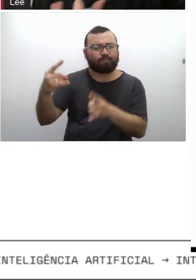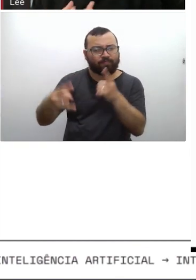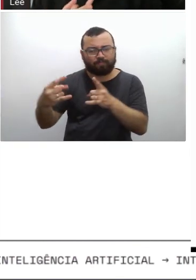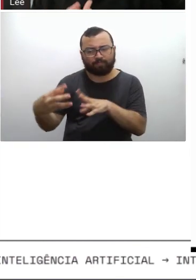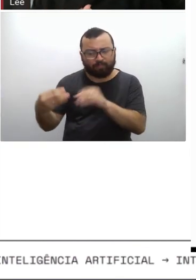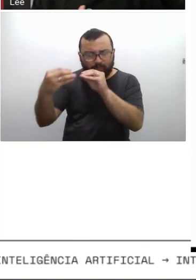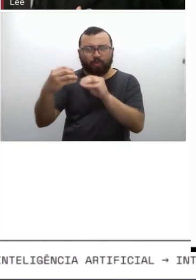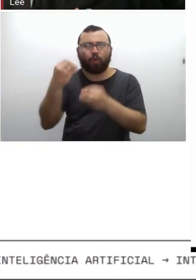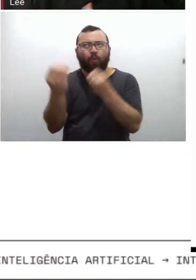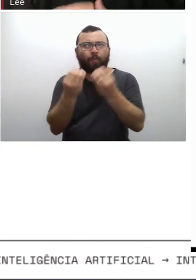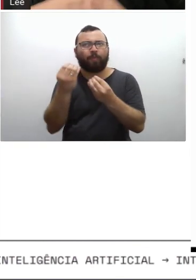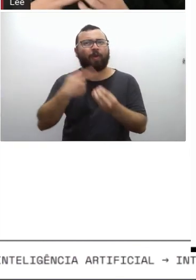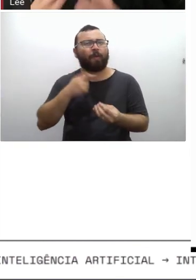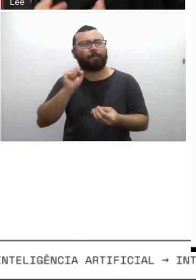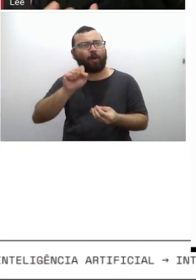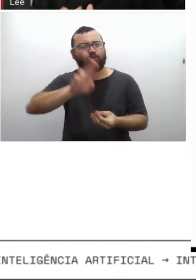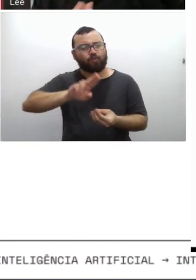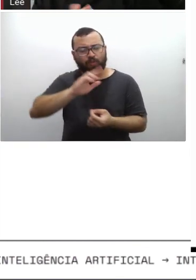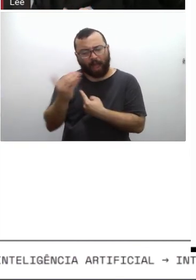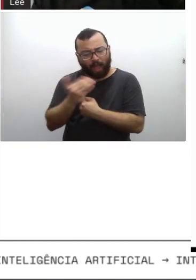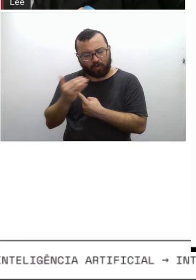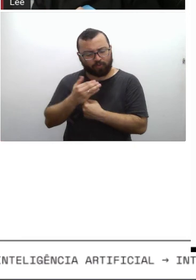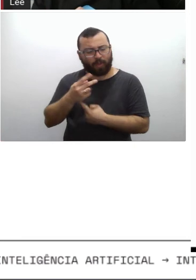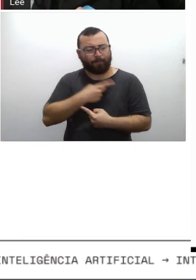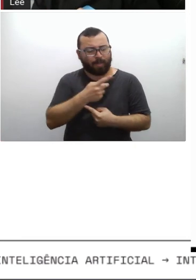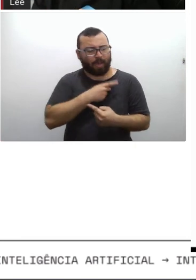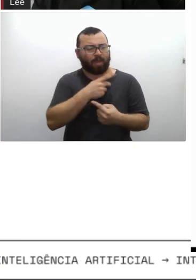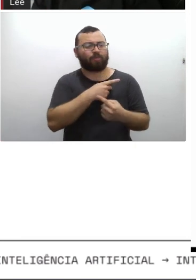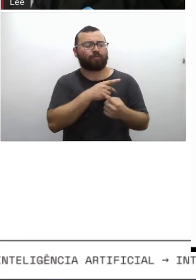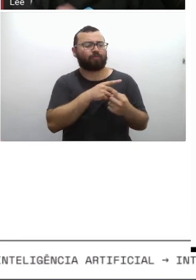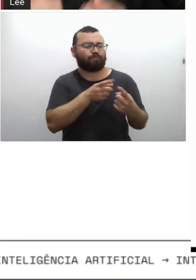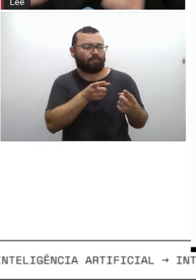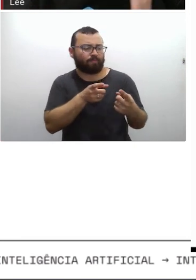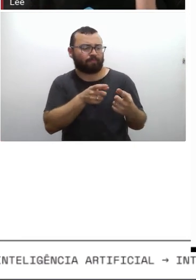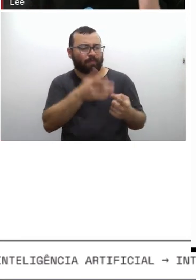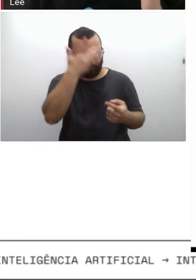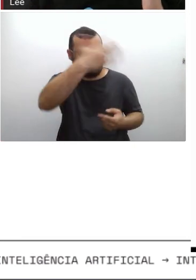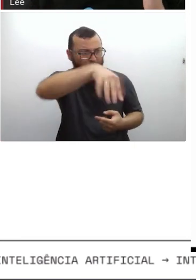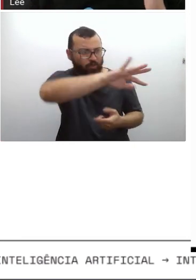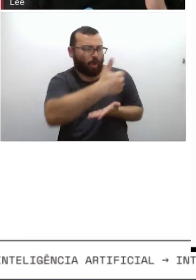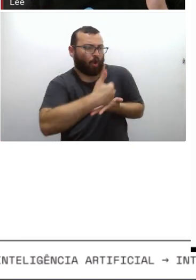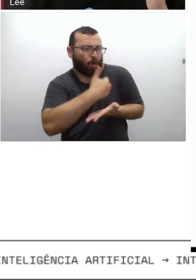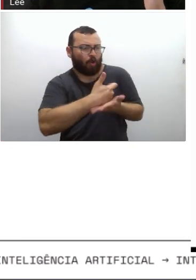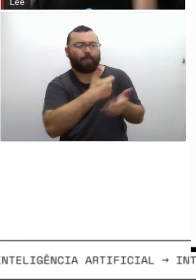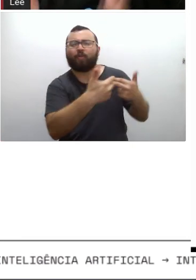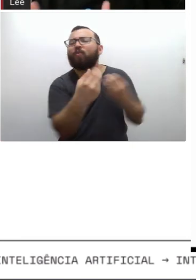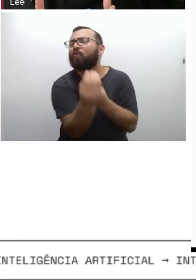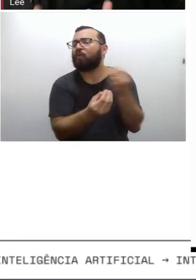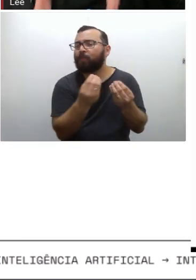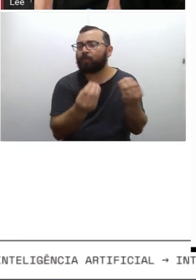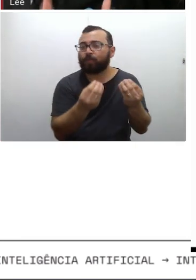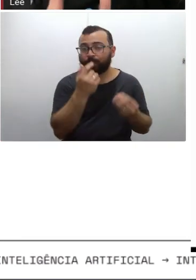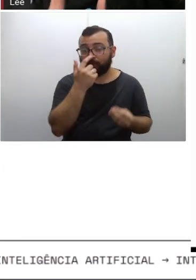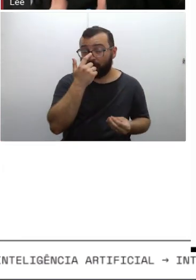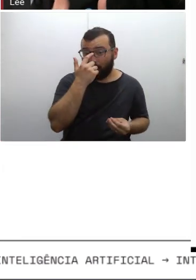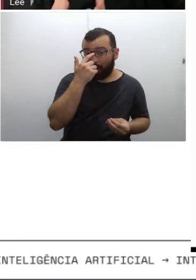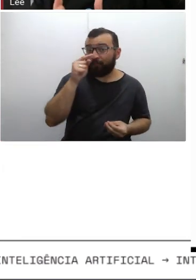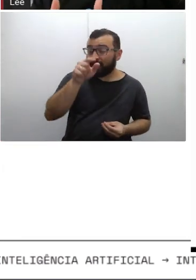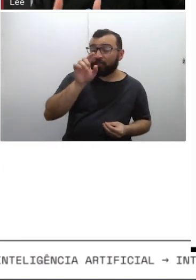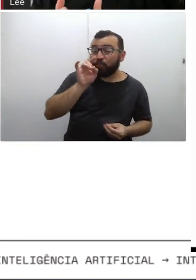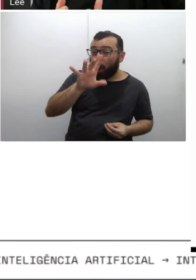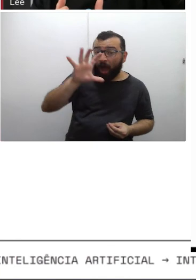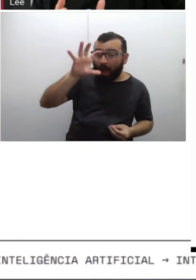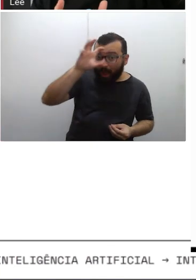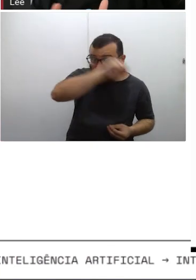and how can I use that to optimize my customer experience. Because you'll only learn from your